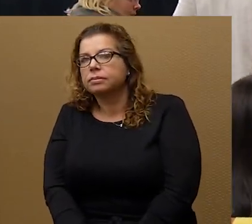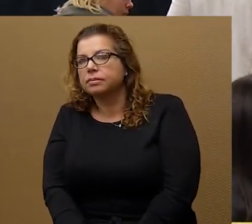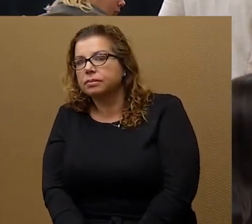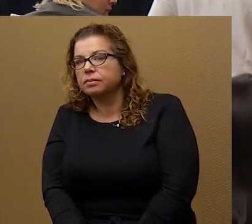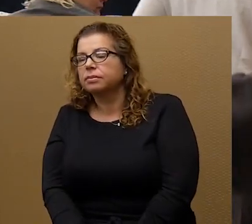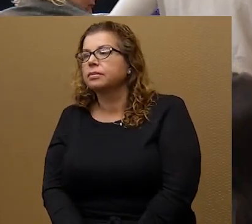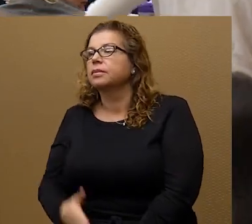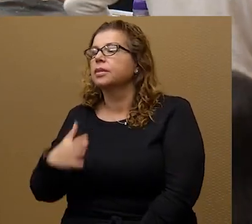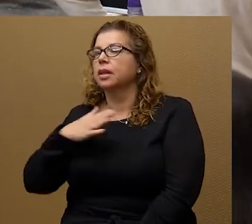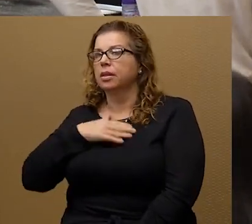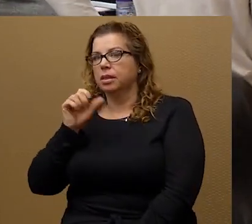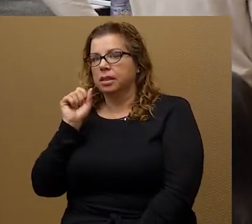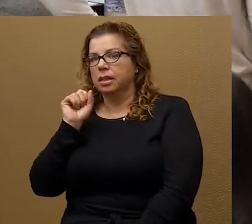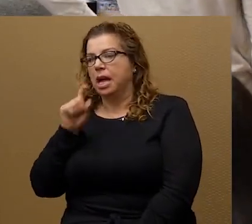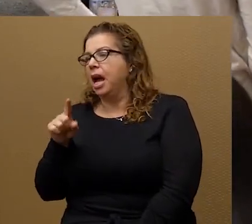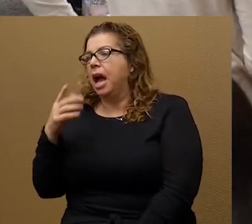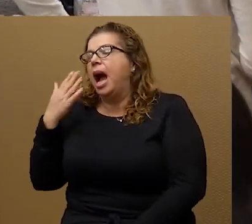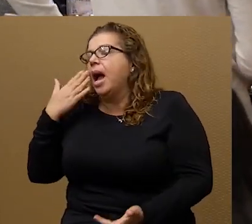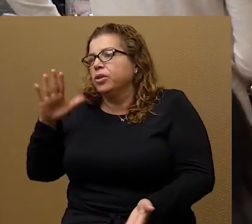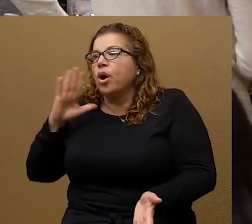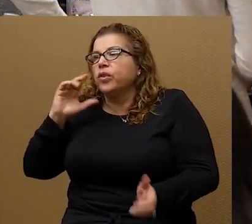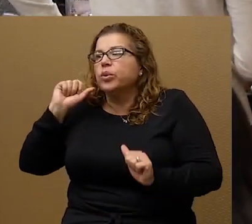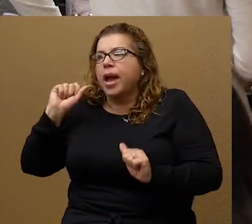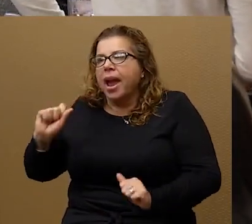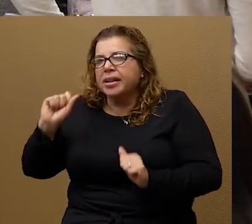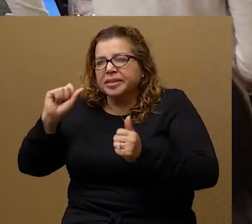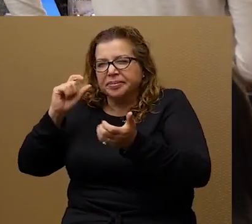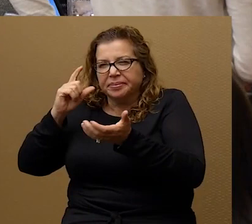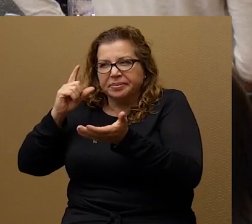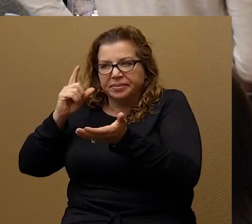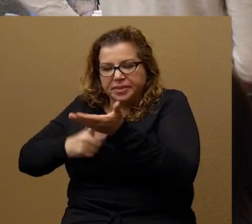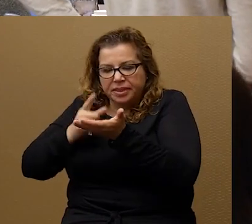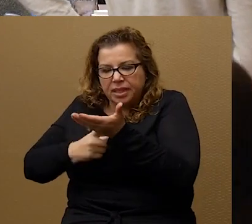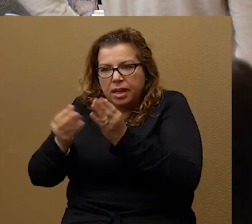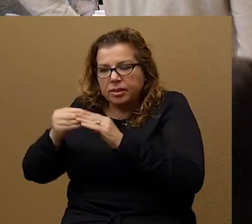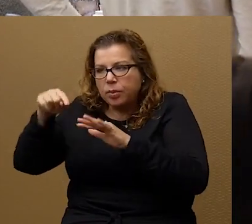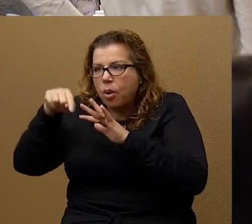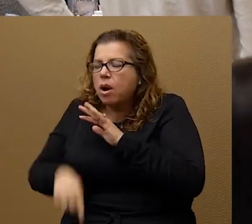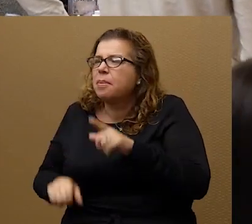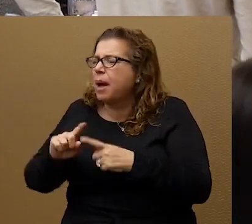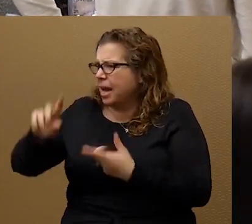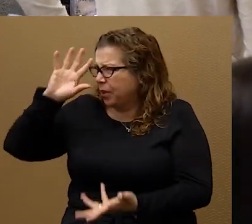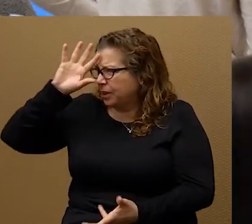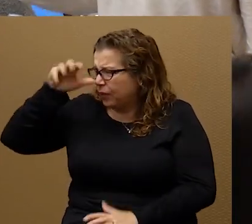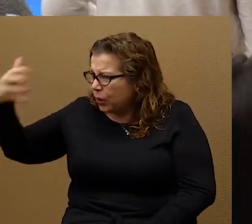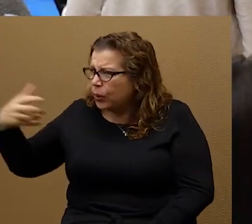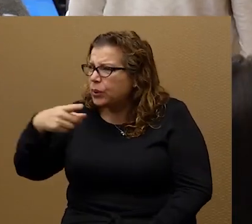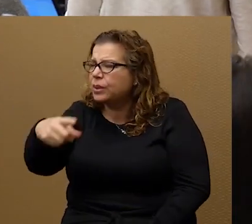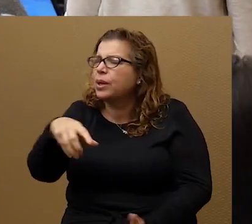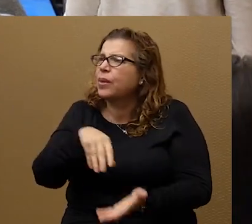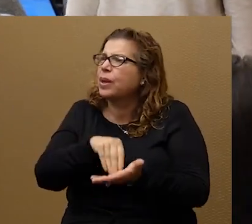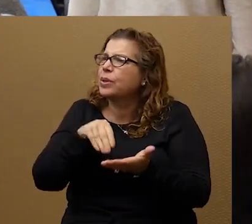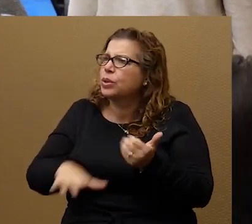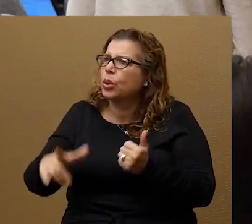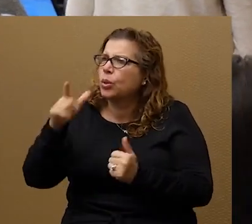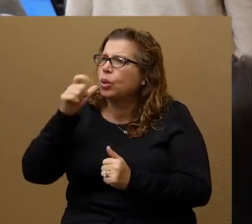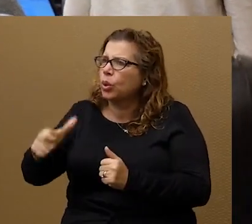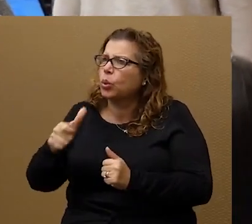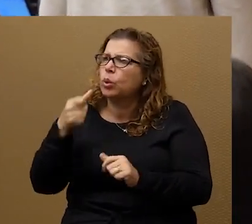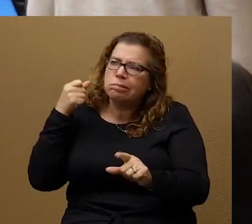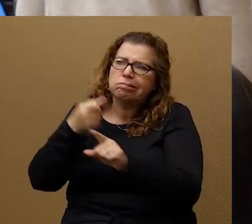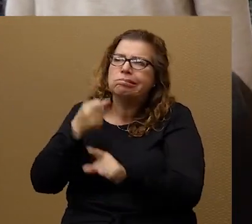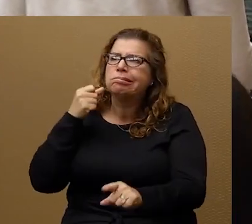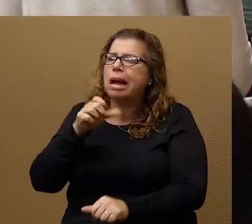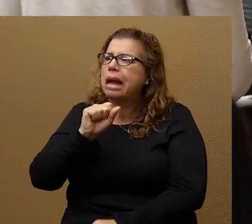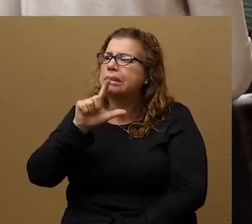So the question I have, I didn't know if you can address this a little bit more. I was confused when you gave the example about the student who was seeking the speech pathologist's attention in